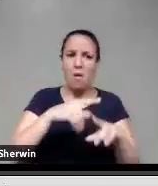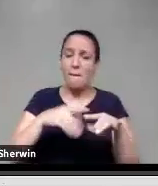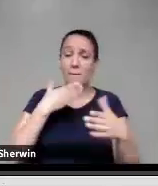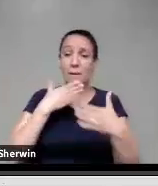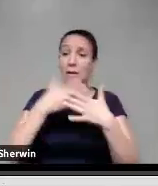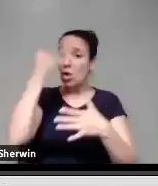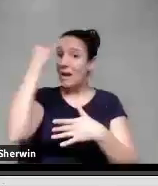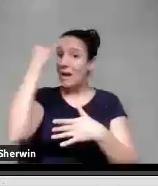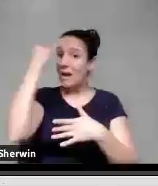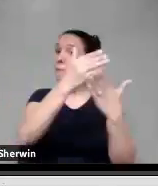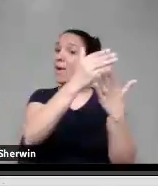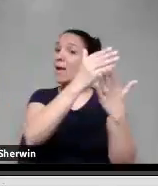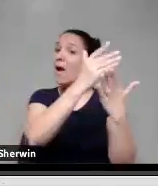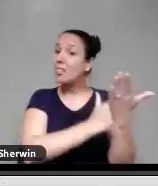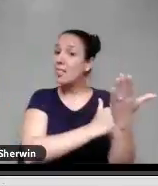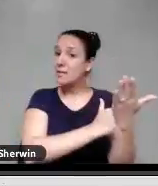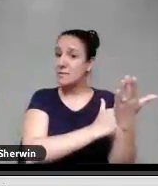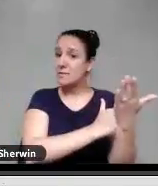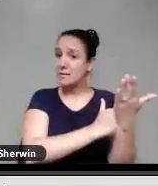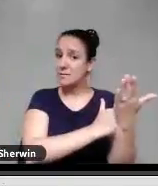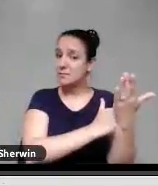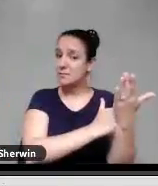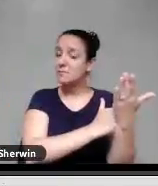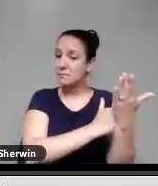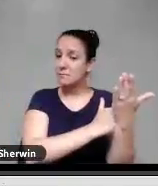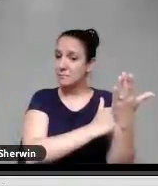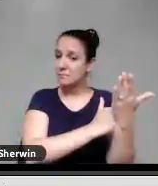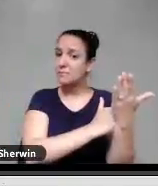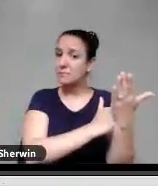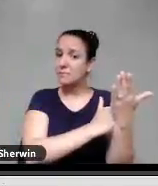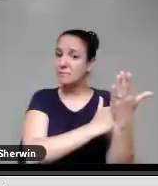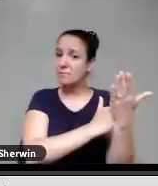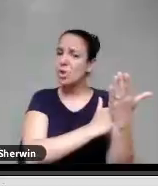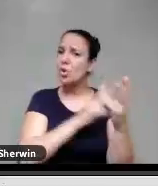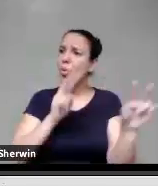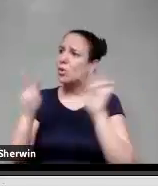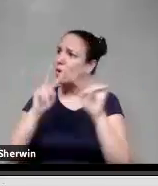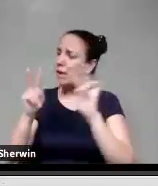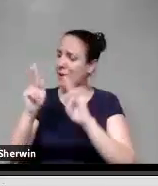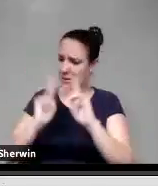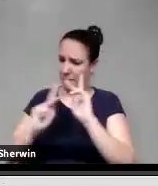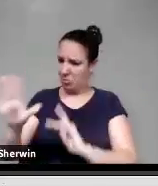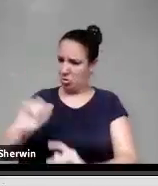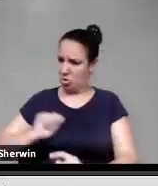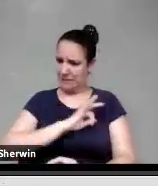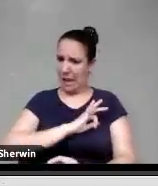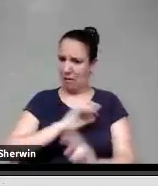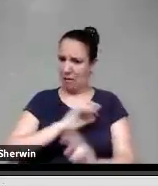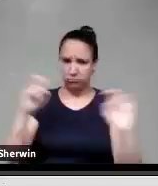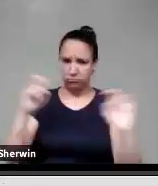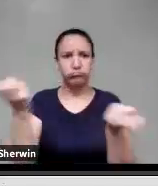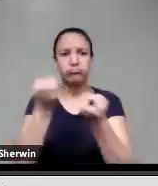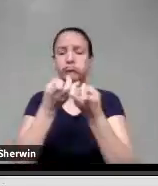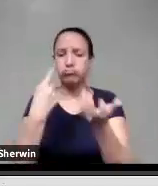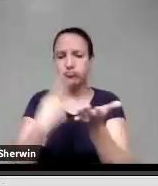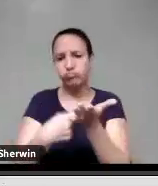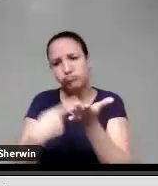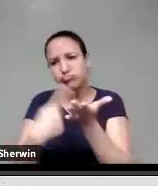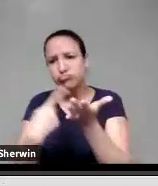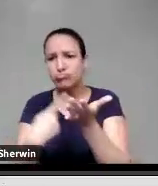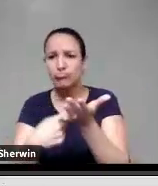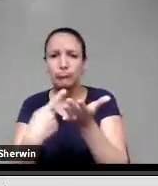a diversity of people on your staff even, and sit down and make a list of the areas that you want to think about.